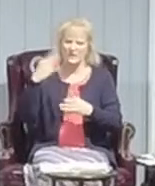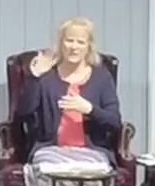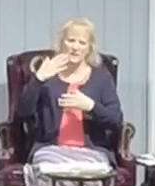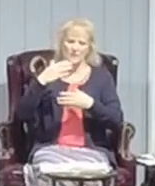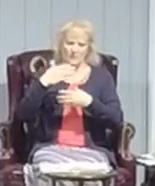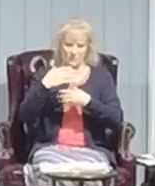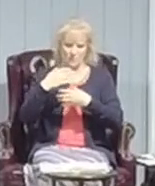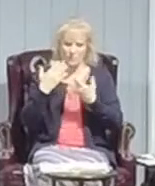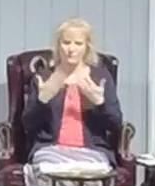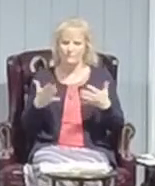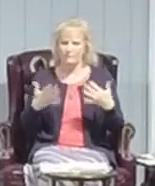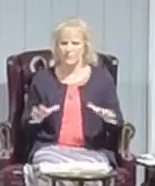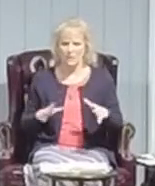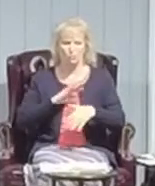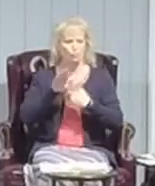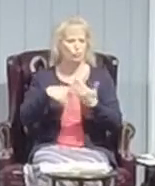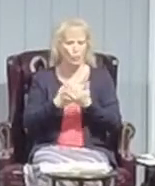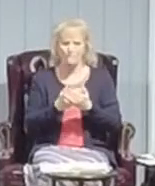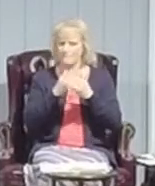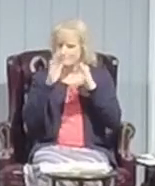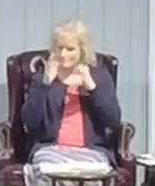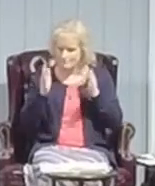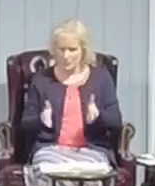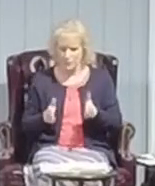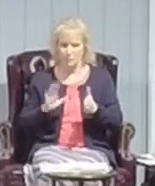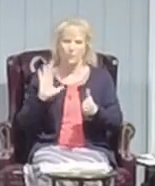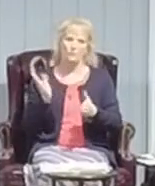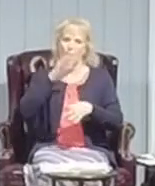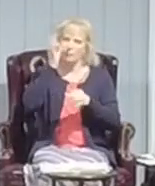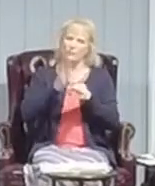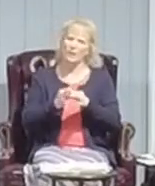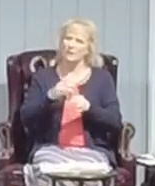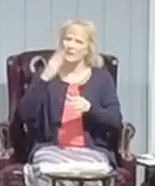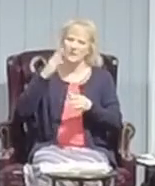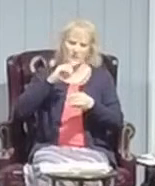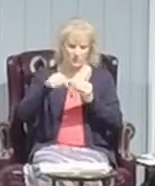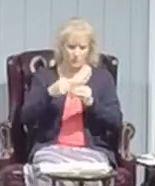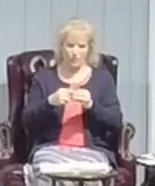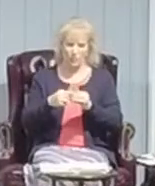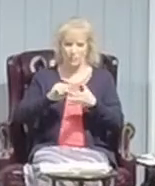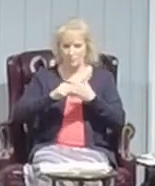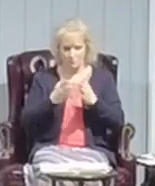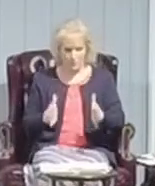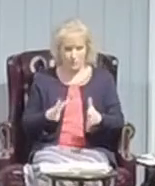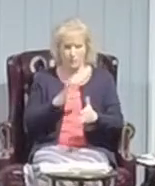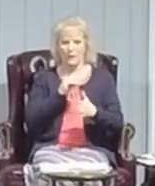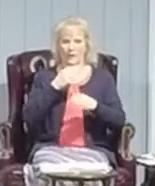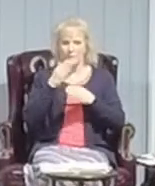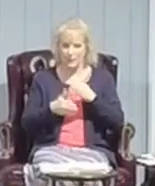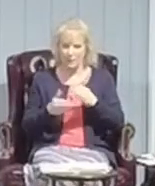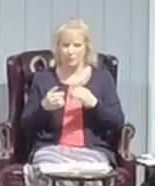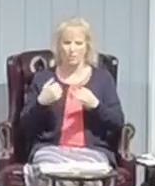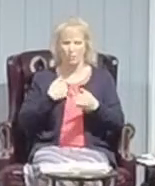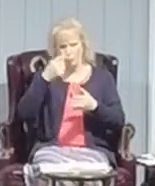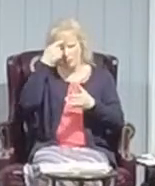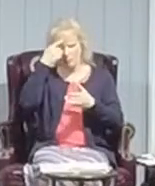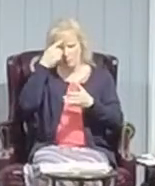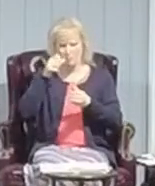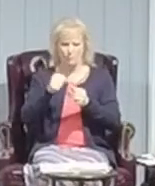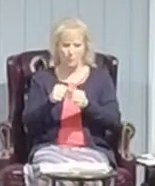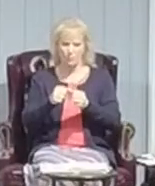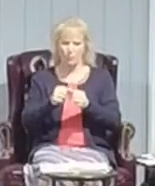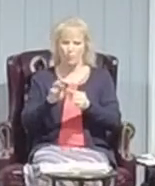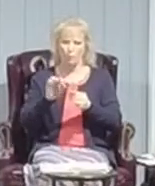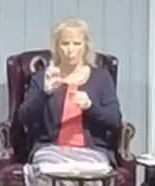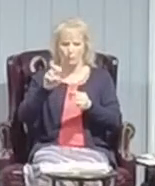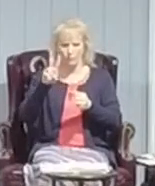the finisher, the completer of our faith. He is about the beginning and the end. In fact, you remember in Revelation 1:8, he said this,